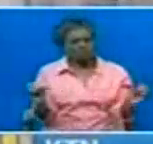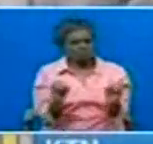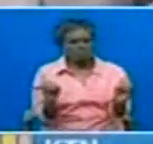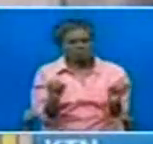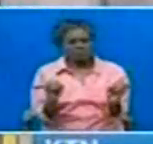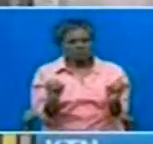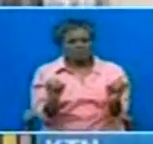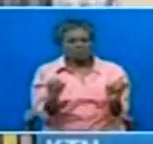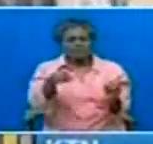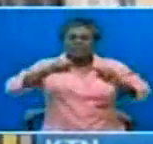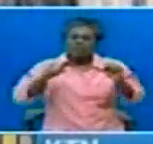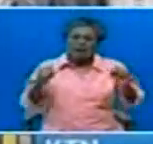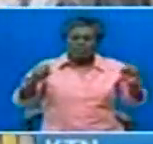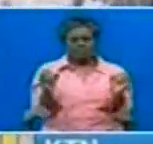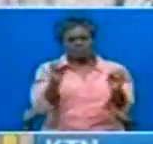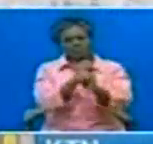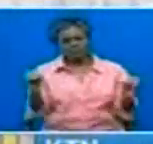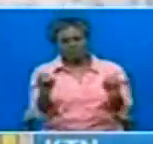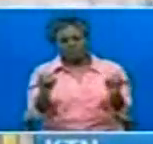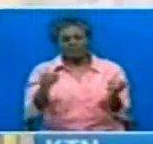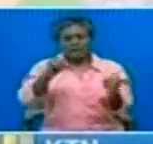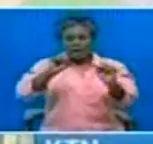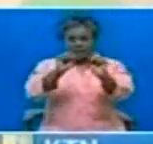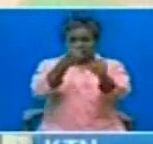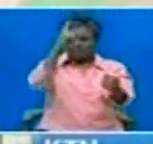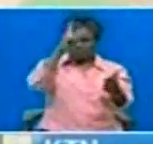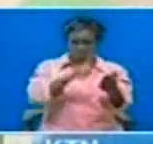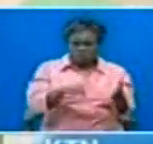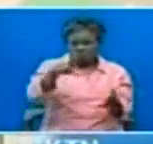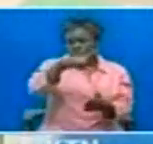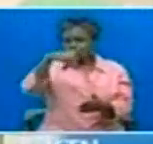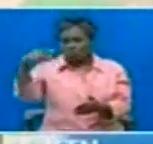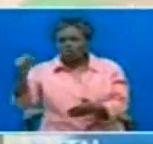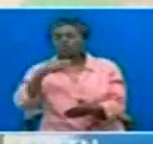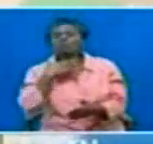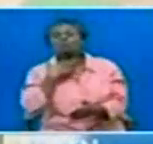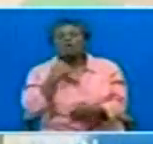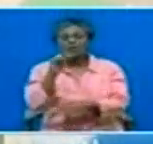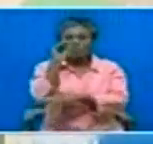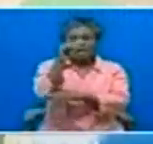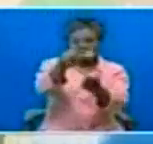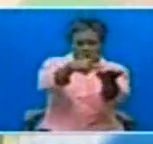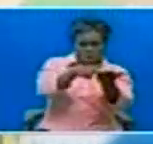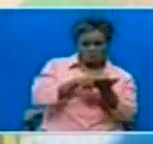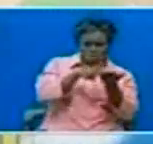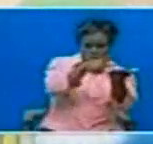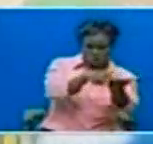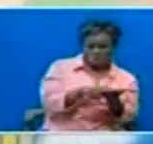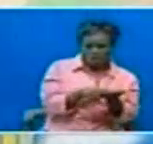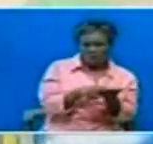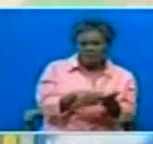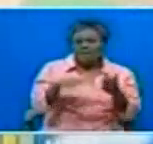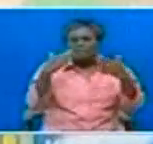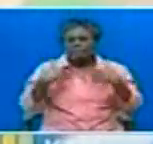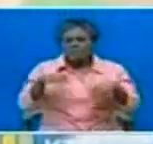kamili. Baka nafurahia kasi yake ya ukulima. So utakuta unaenda nataka kuomba loan alafu watu